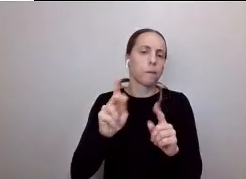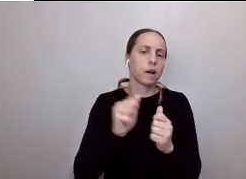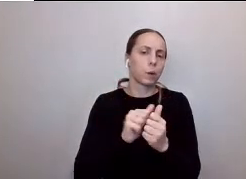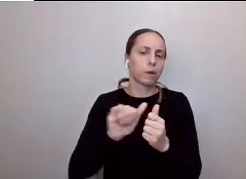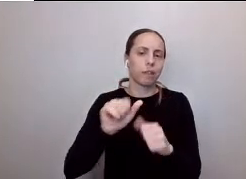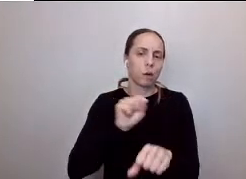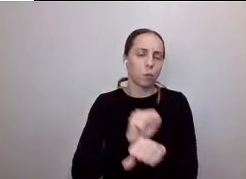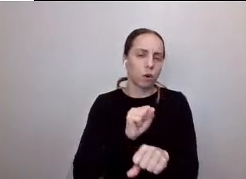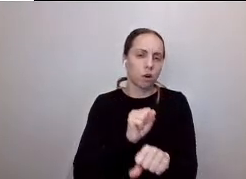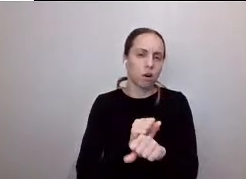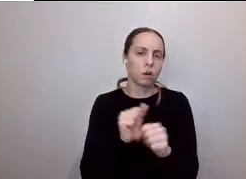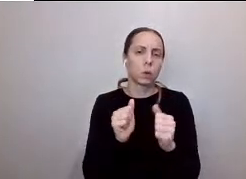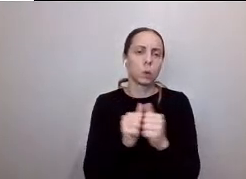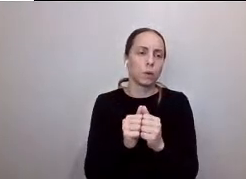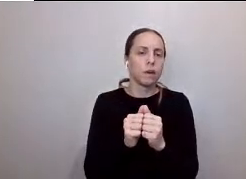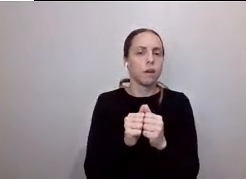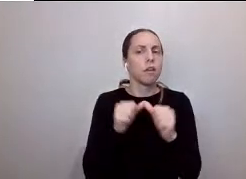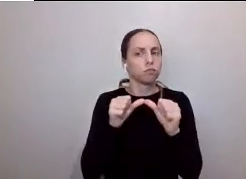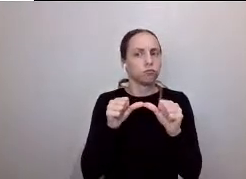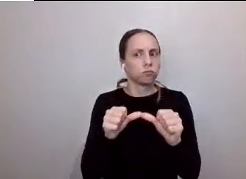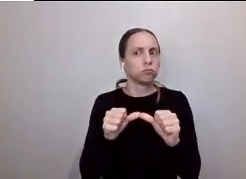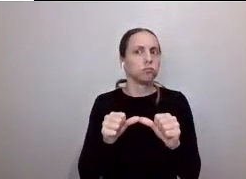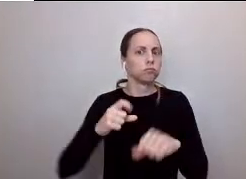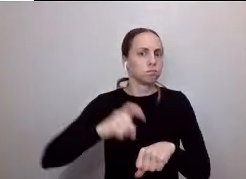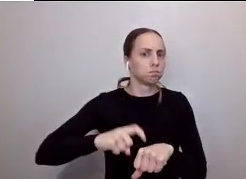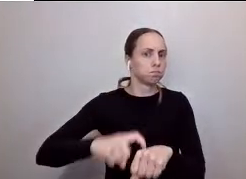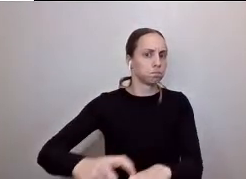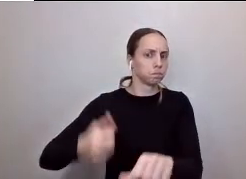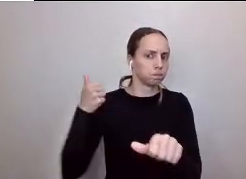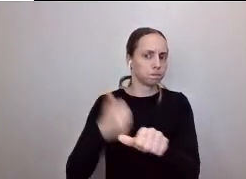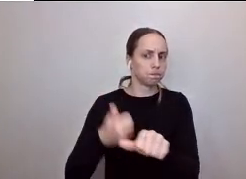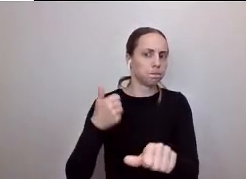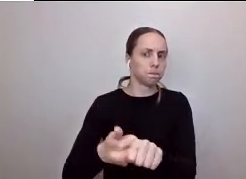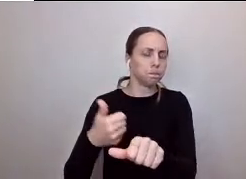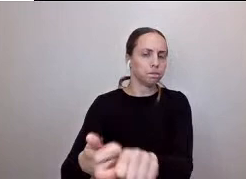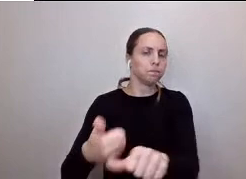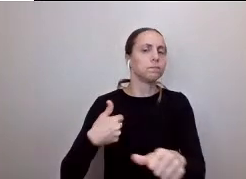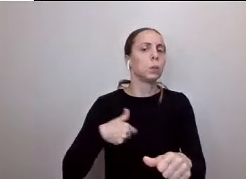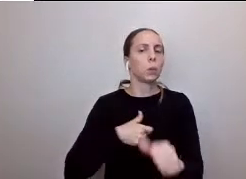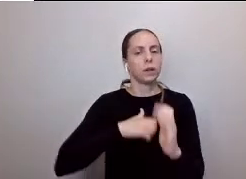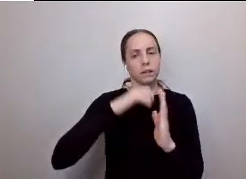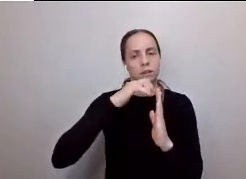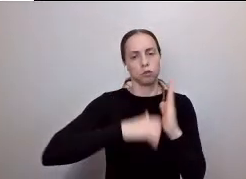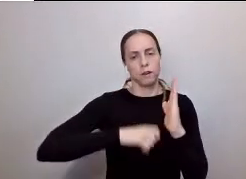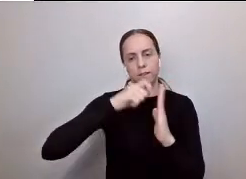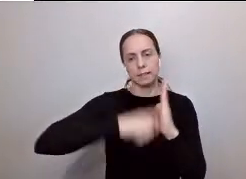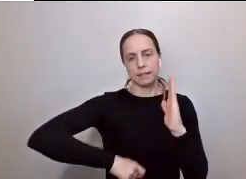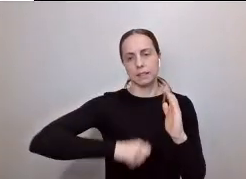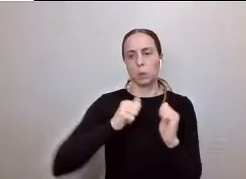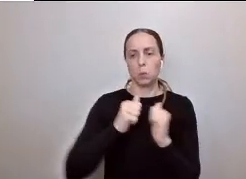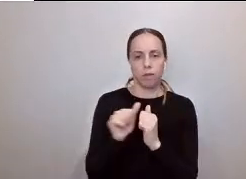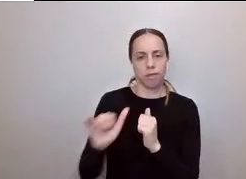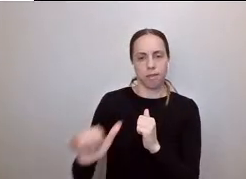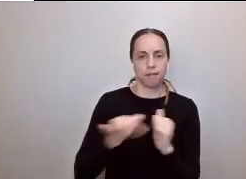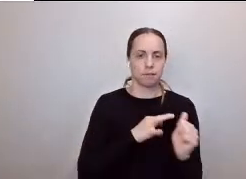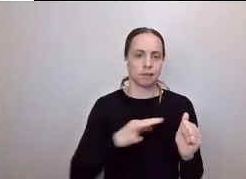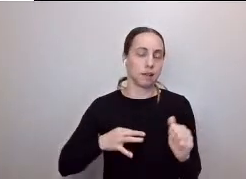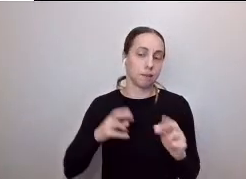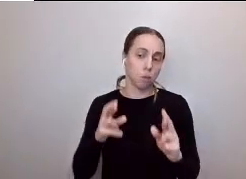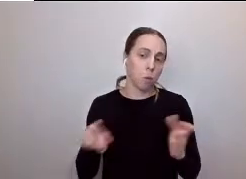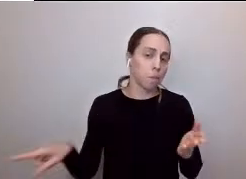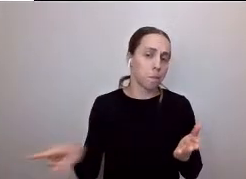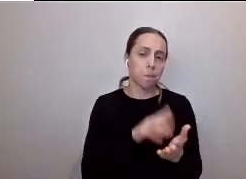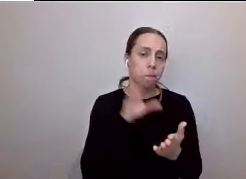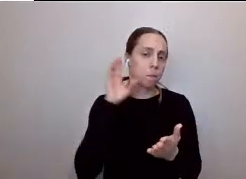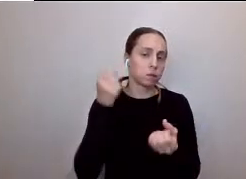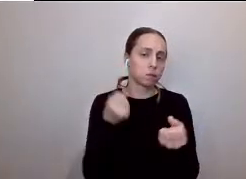And we drafted this in coordination with staff, and I hope you'll all support it. I'm hopeful that it's not